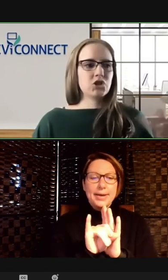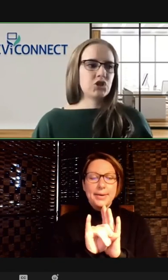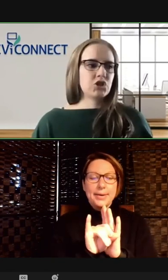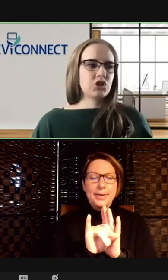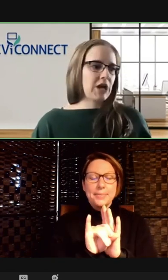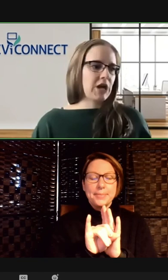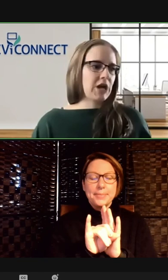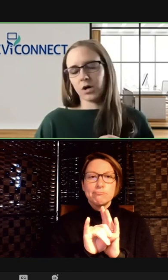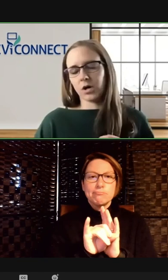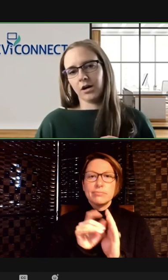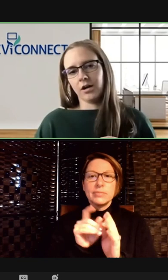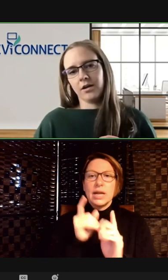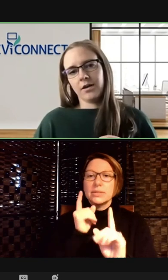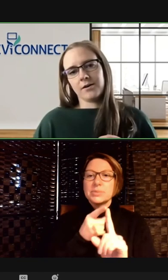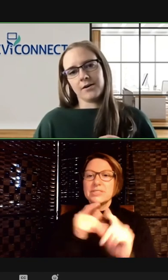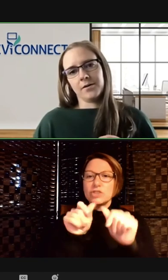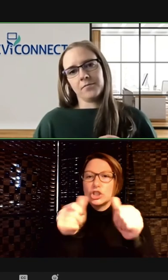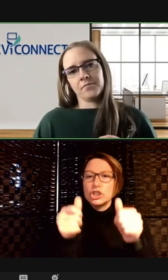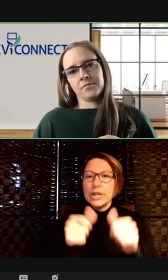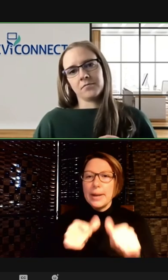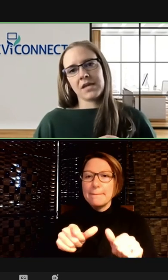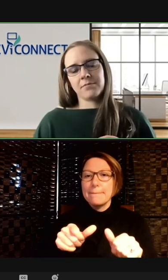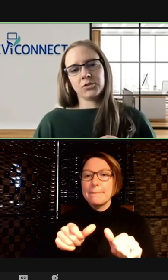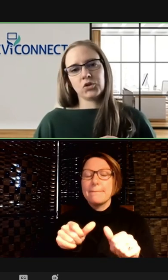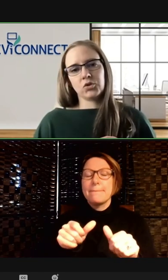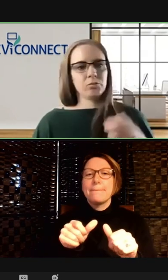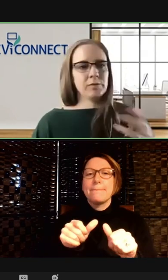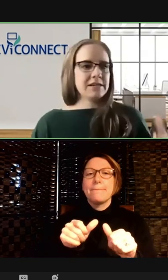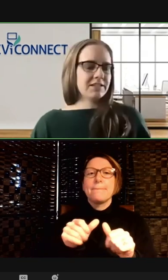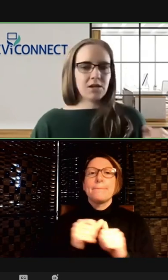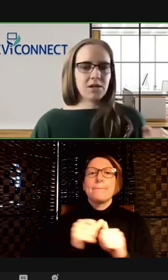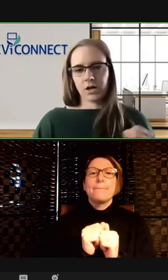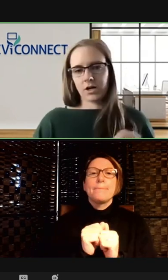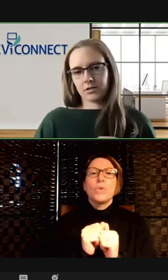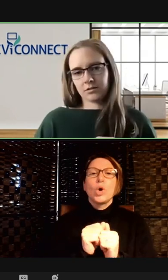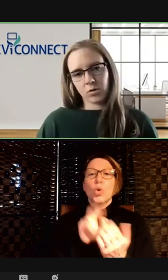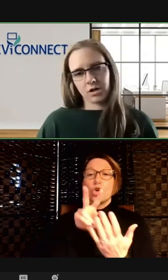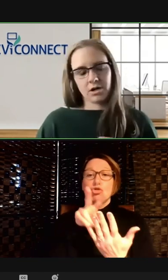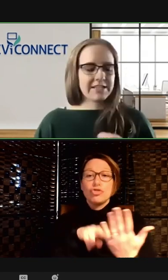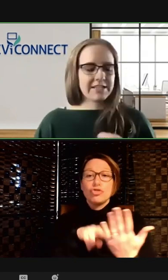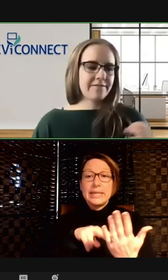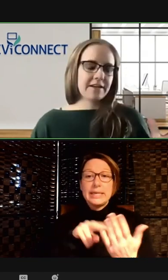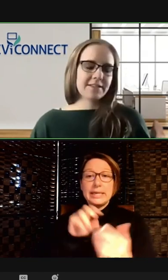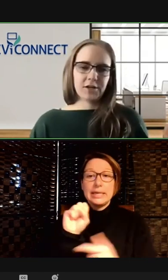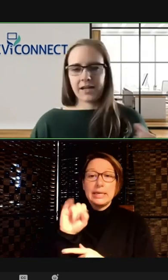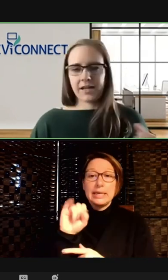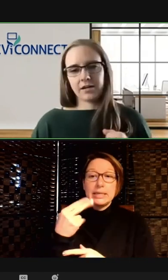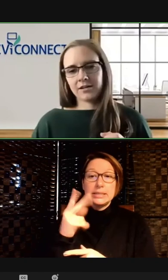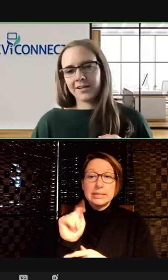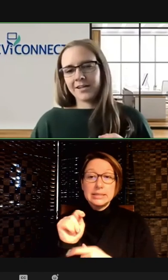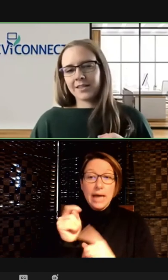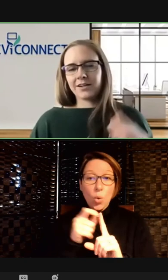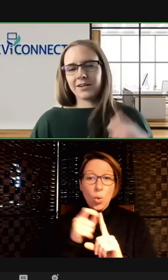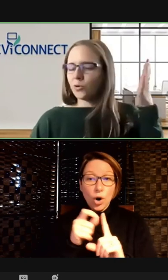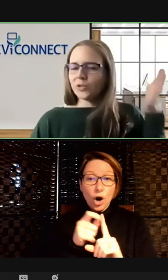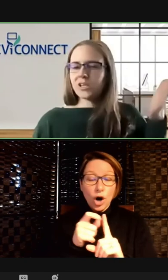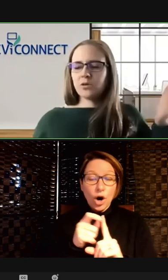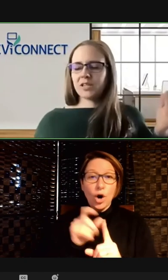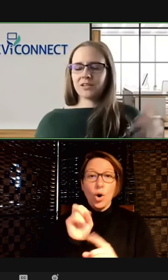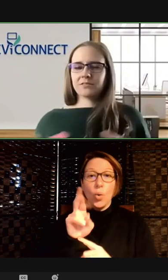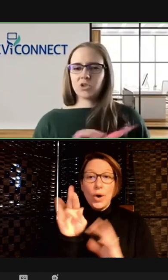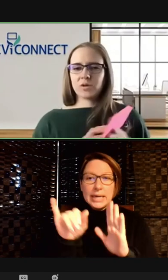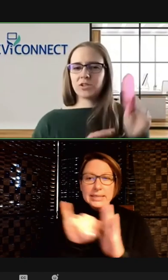a certain shape or be able to read a sight word or identify a certain letter.